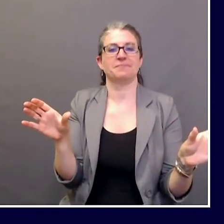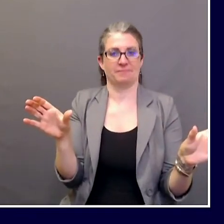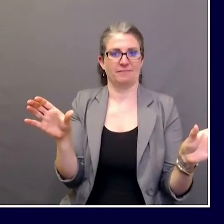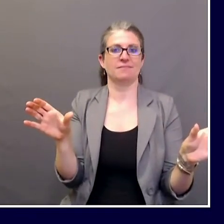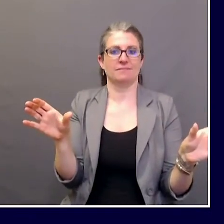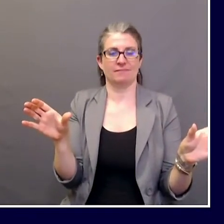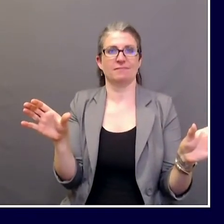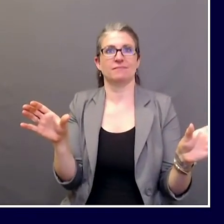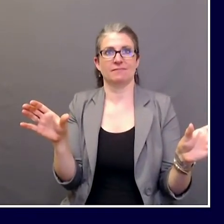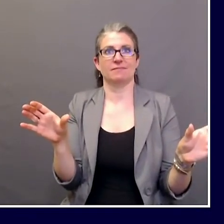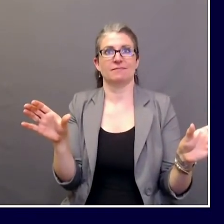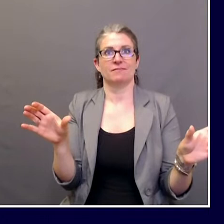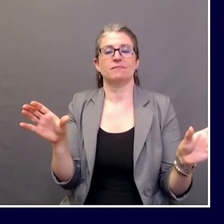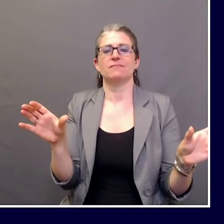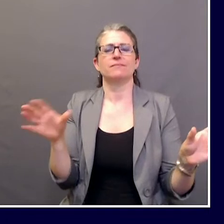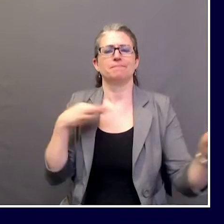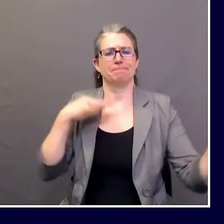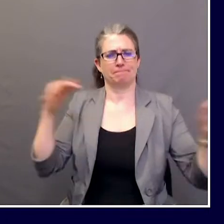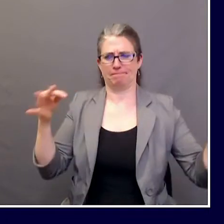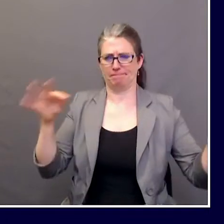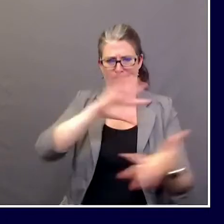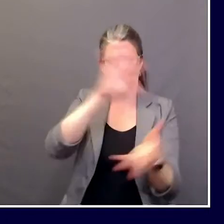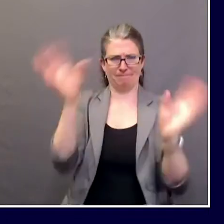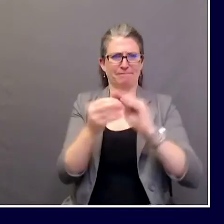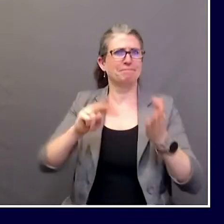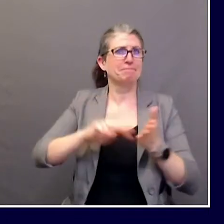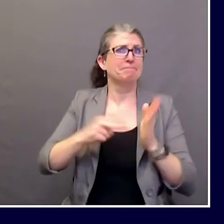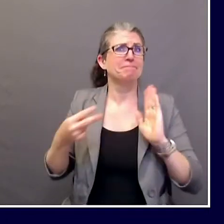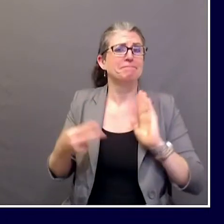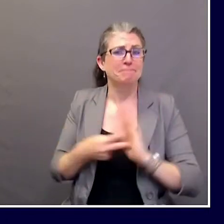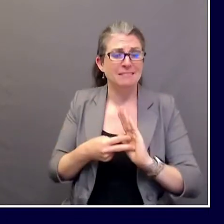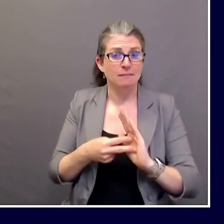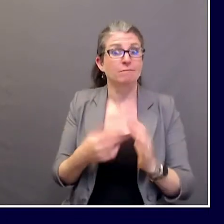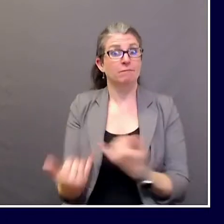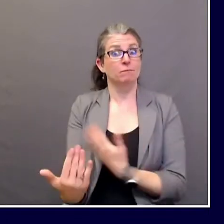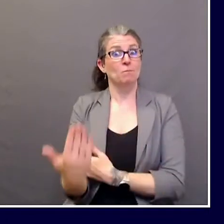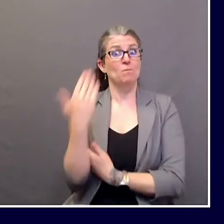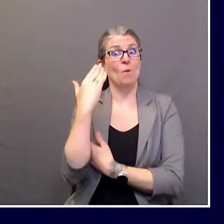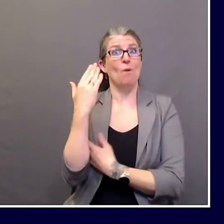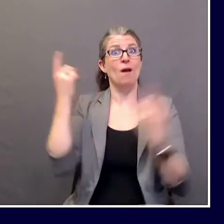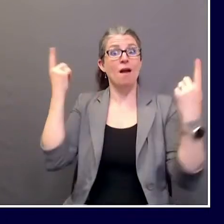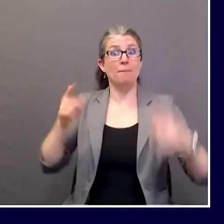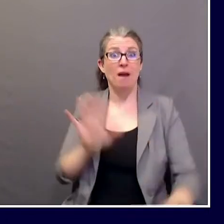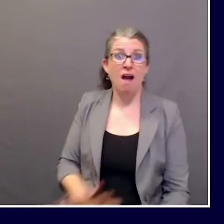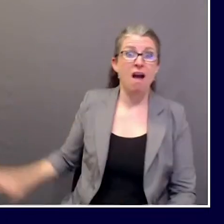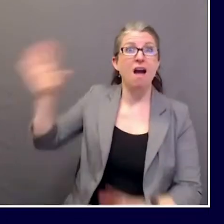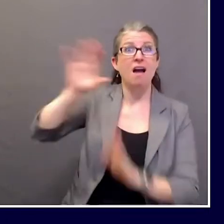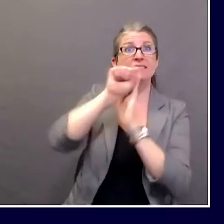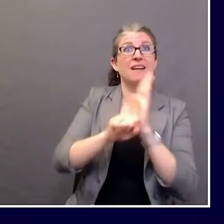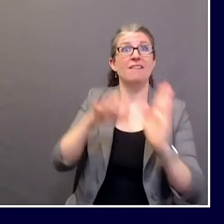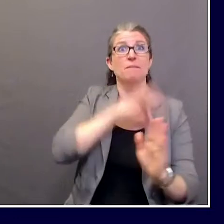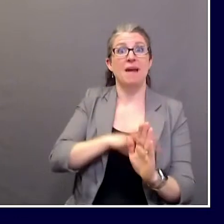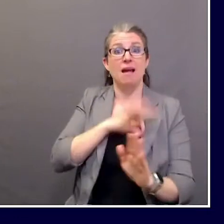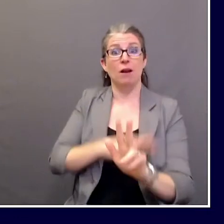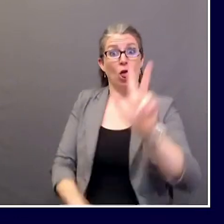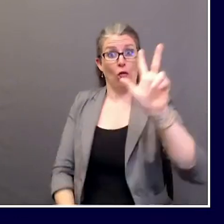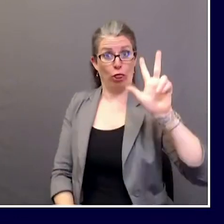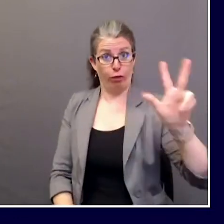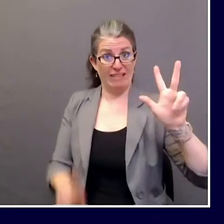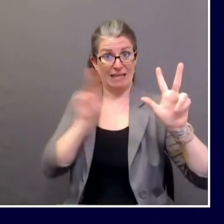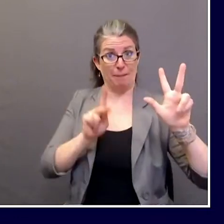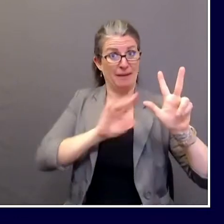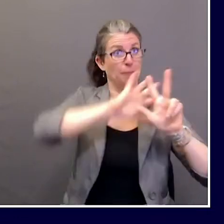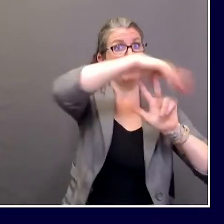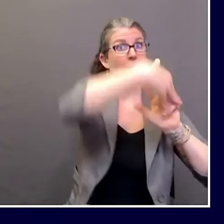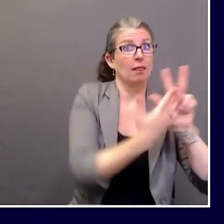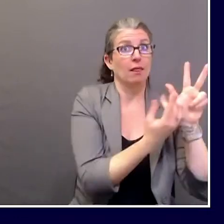in perspective, as of this morning, more than 1 out of every 3 Maine people who are eligible to